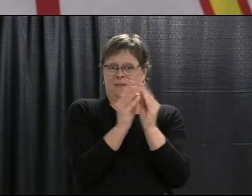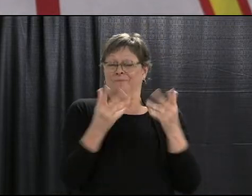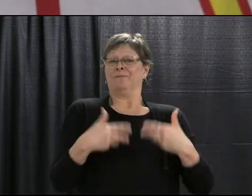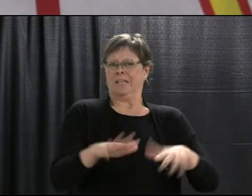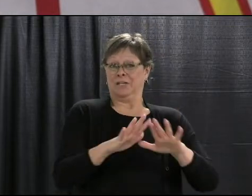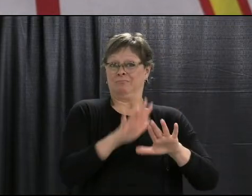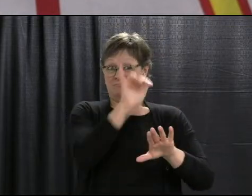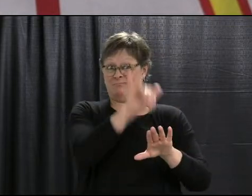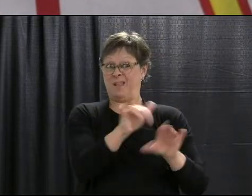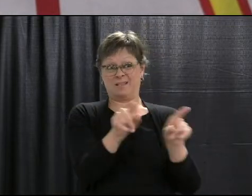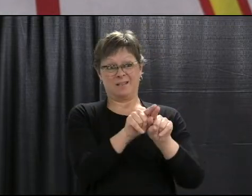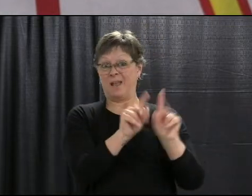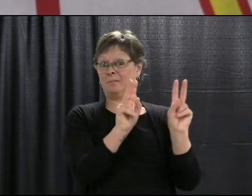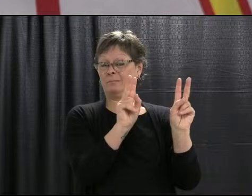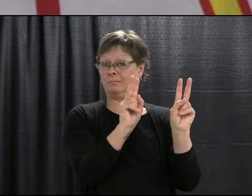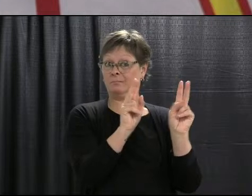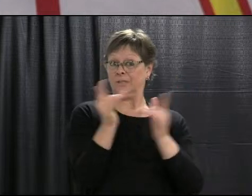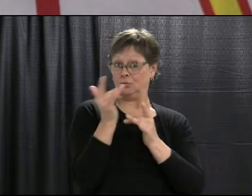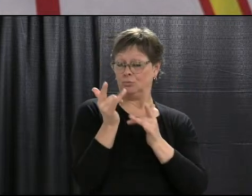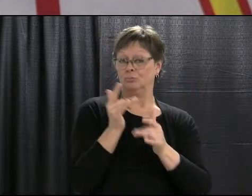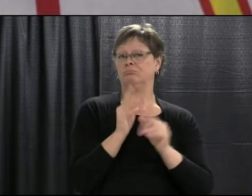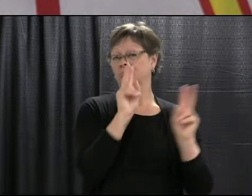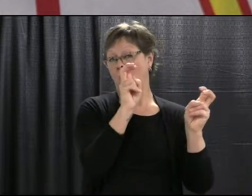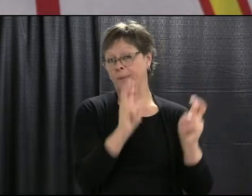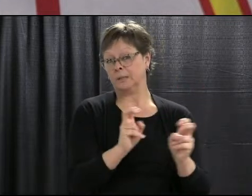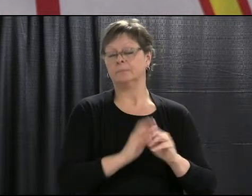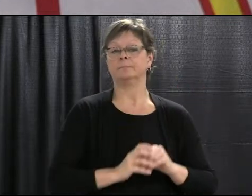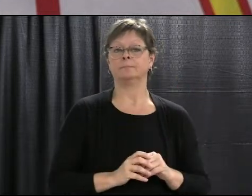another meeting on the same issue yesterday.